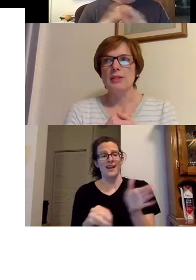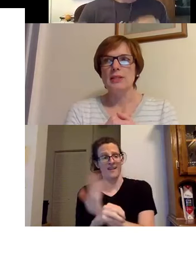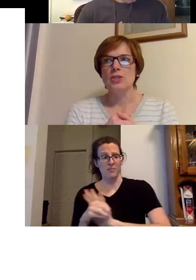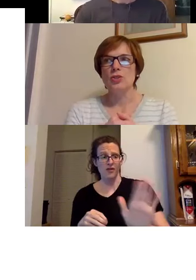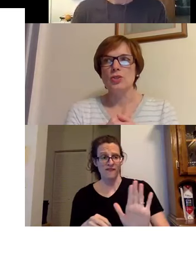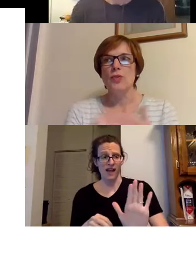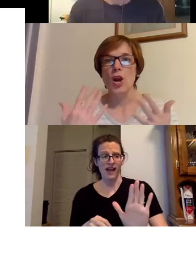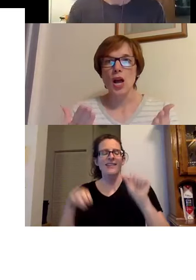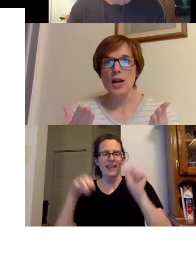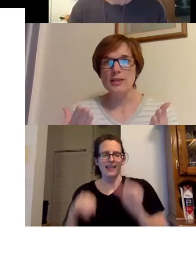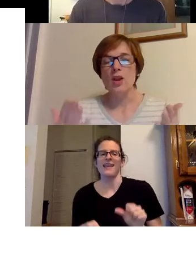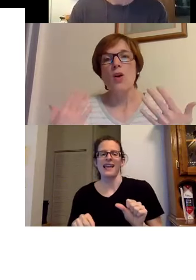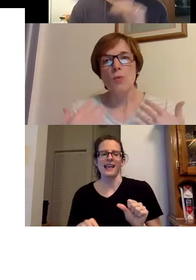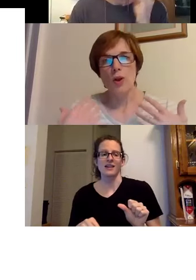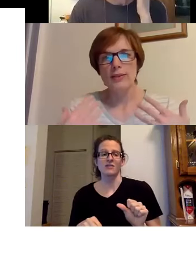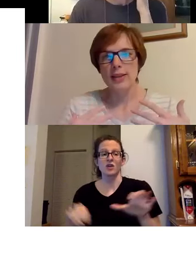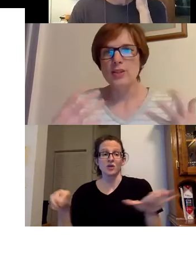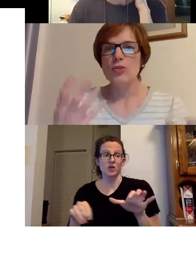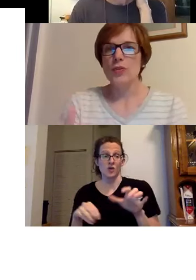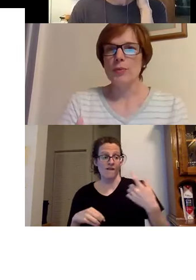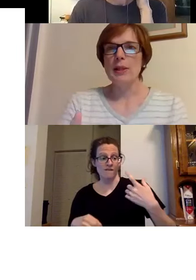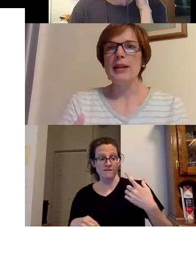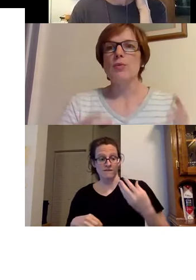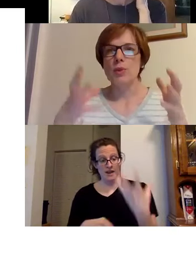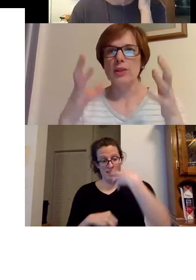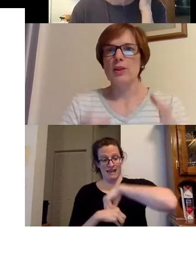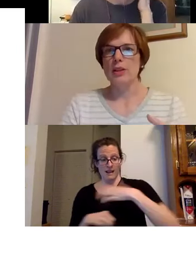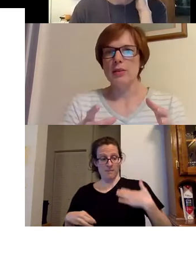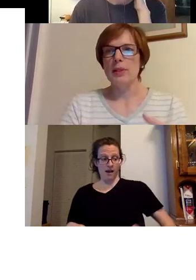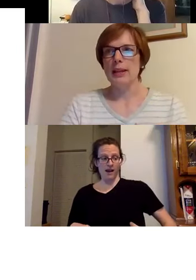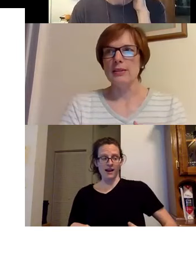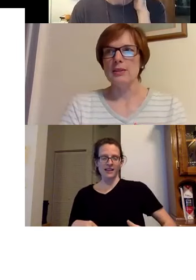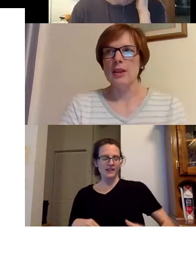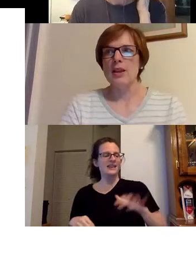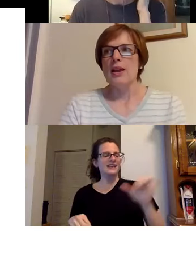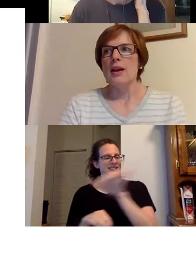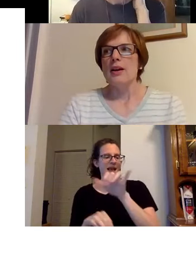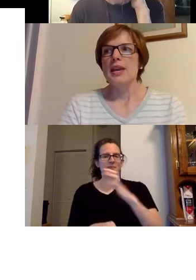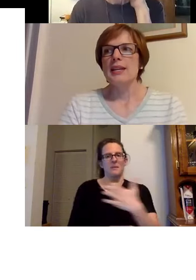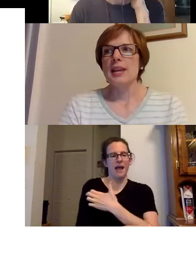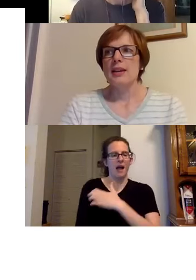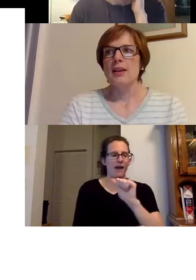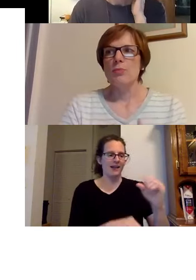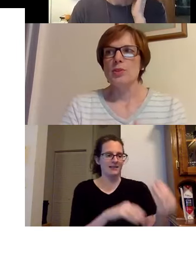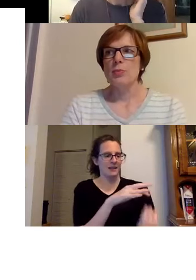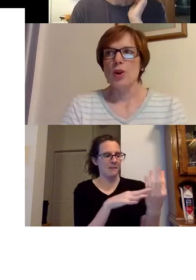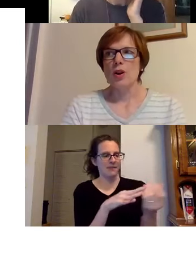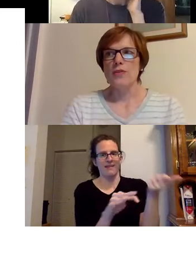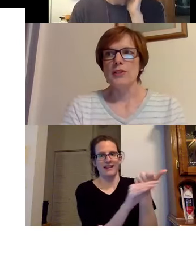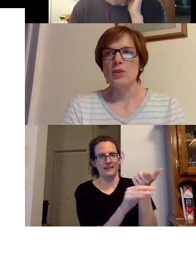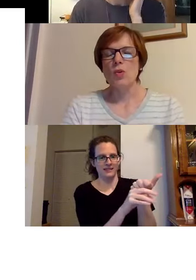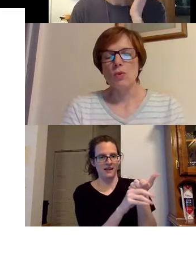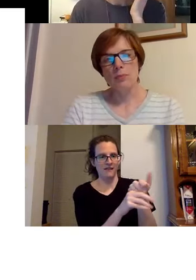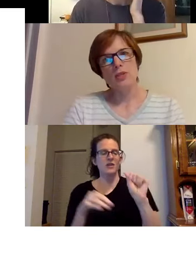the ability to do for us what they do for the plant when they're in the plant. They can help support